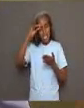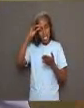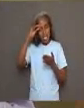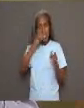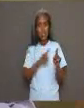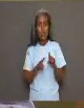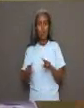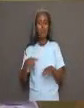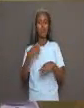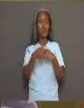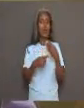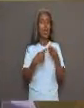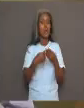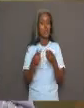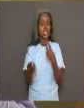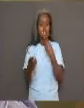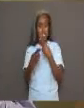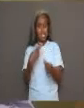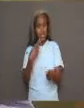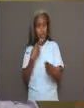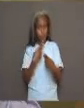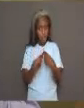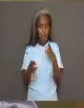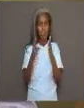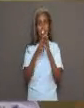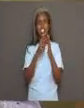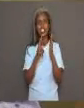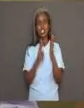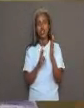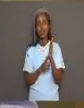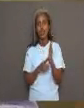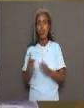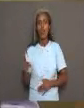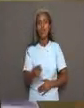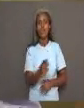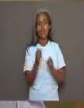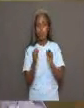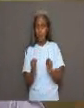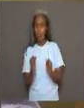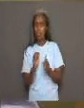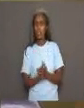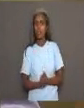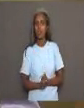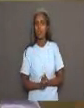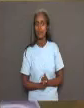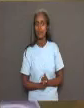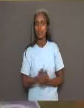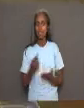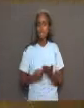have also learned about the multiplication rule of probability.